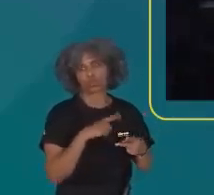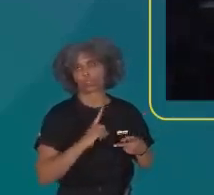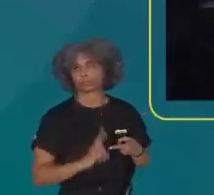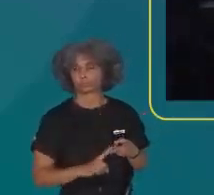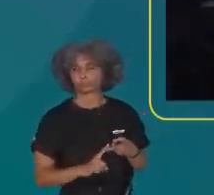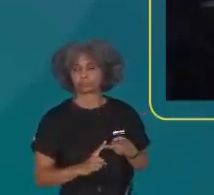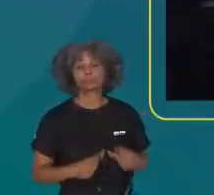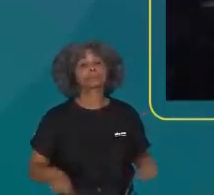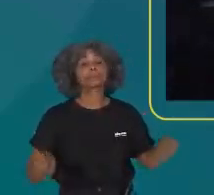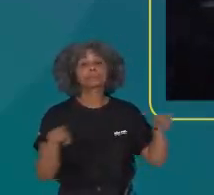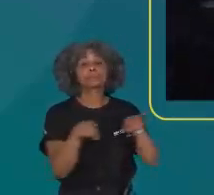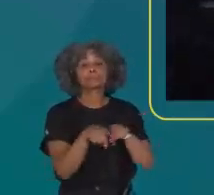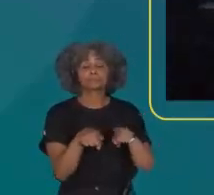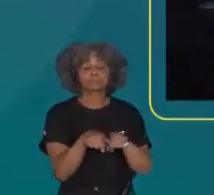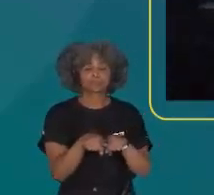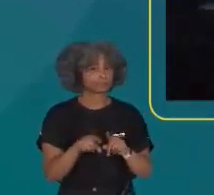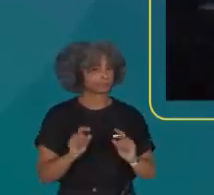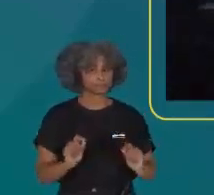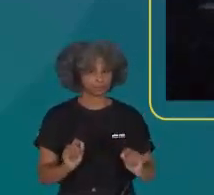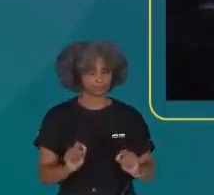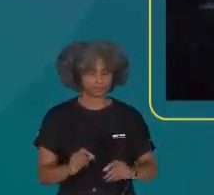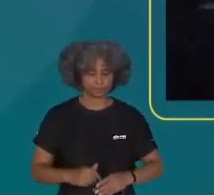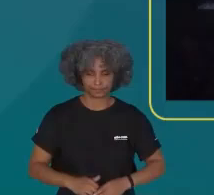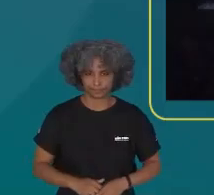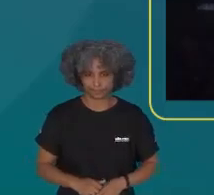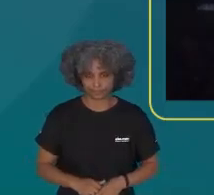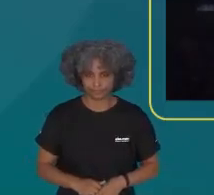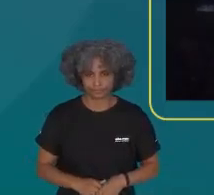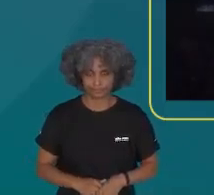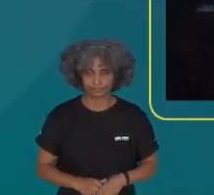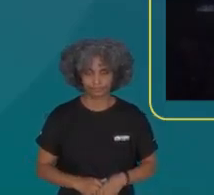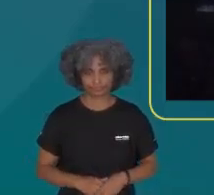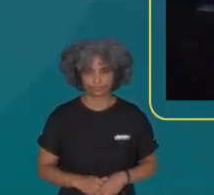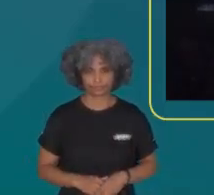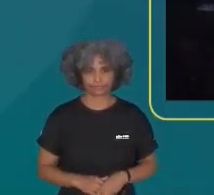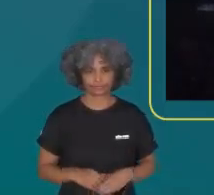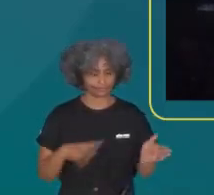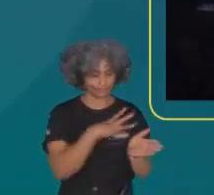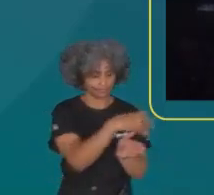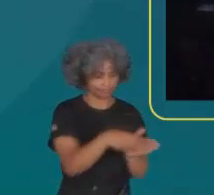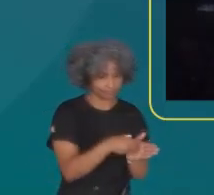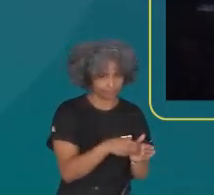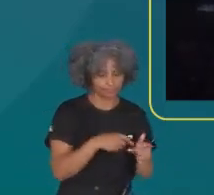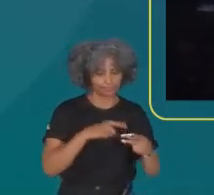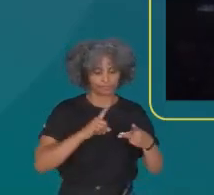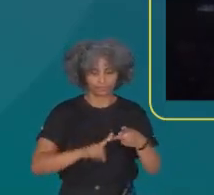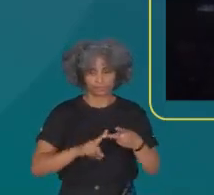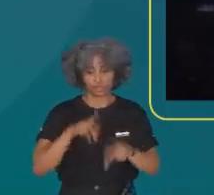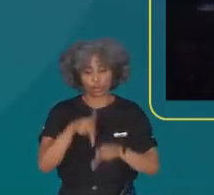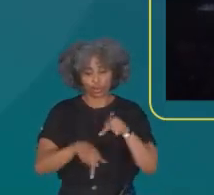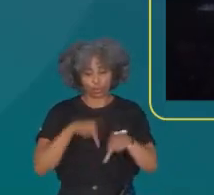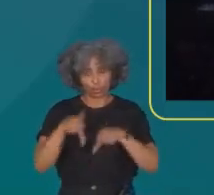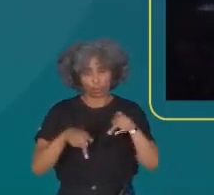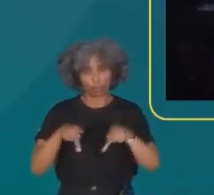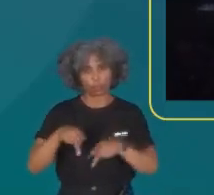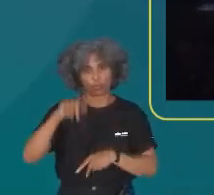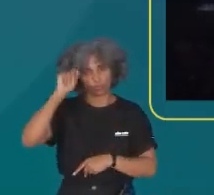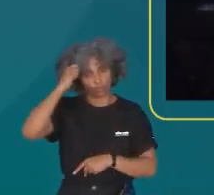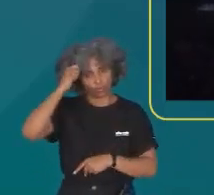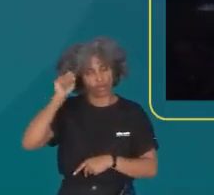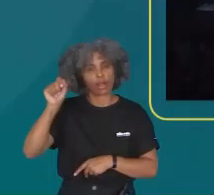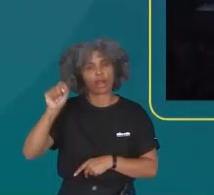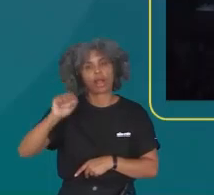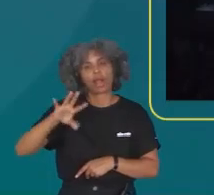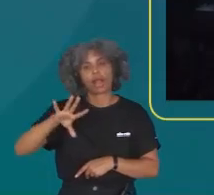of the biggest cities with Afro descendants in Latin America. So we are all coordinating, you know, in order